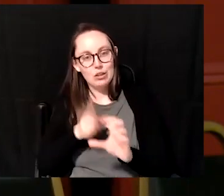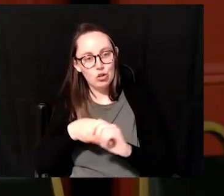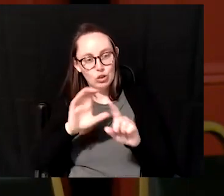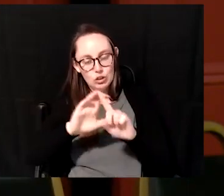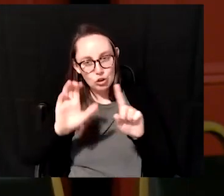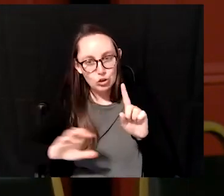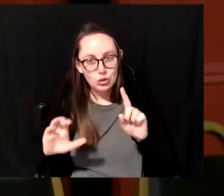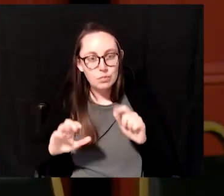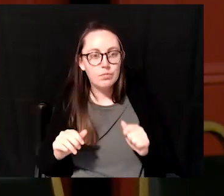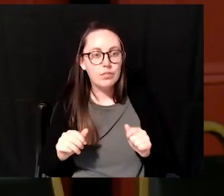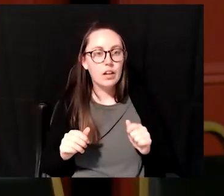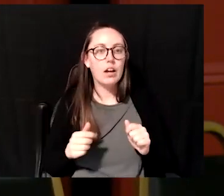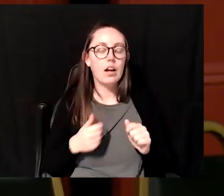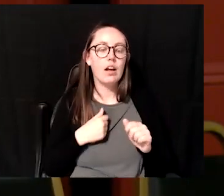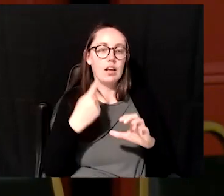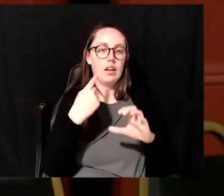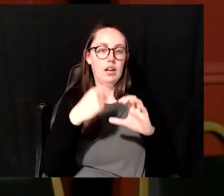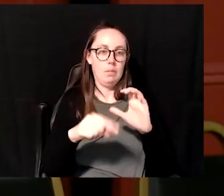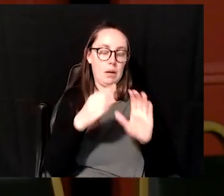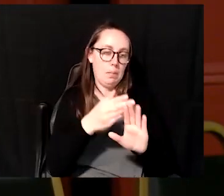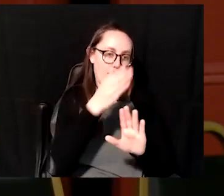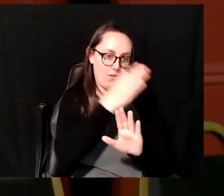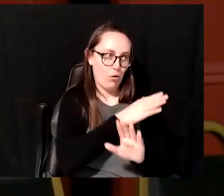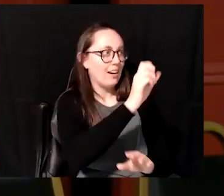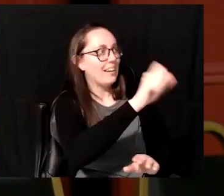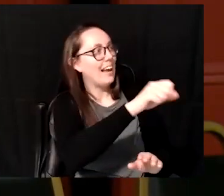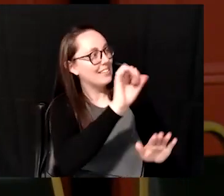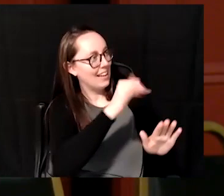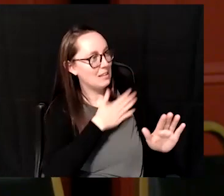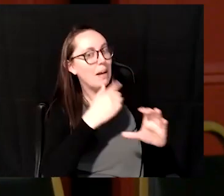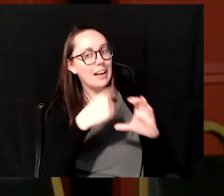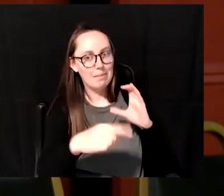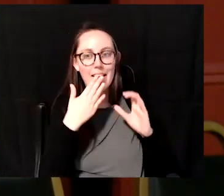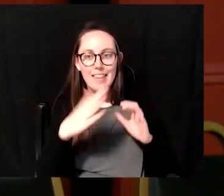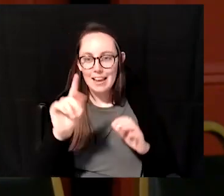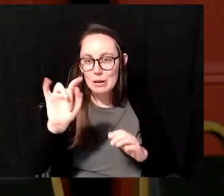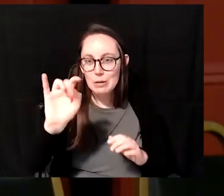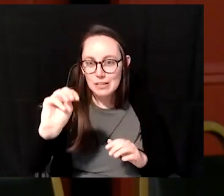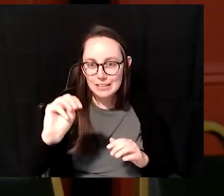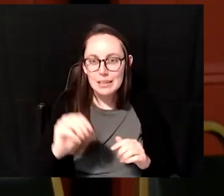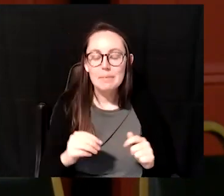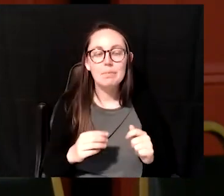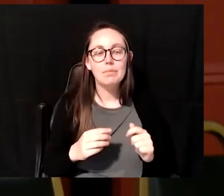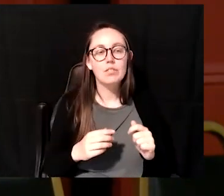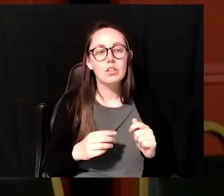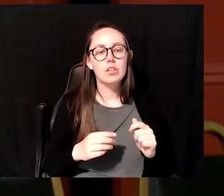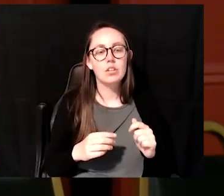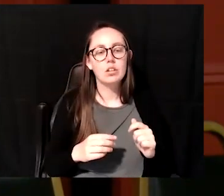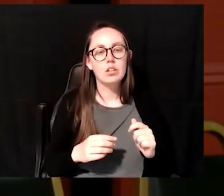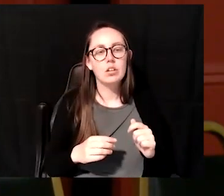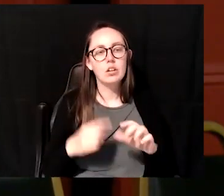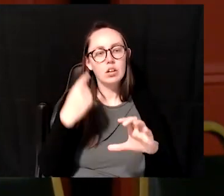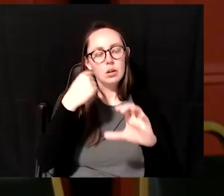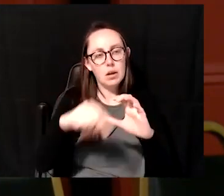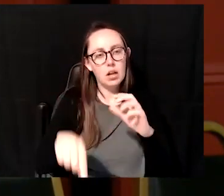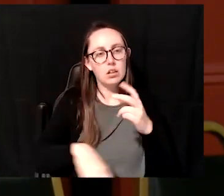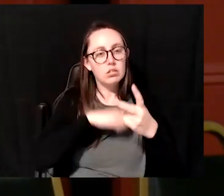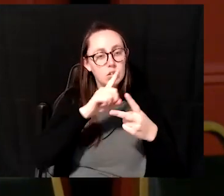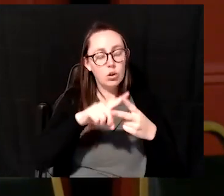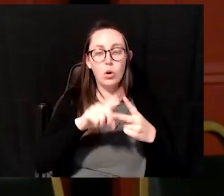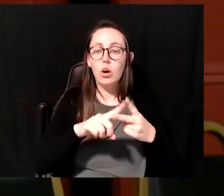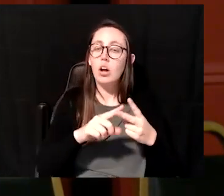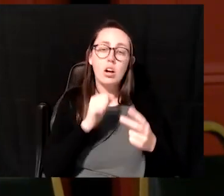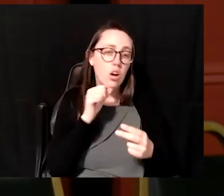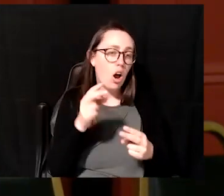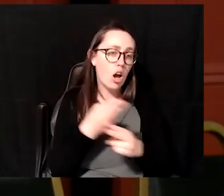sharing yep thank you Tim that's my email um thoughts on both not using a disbursement method for